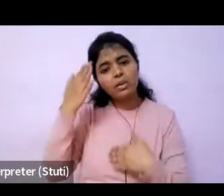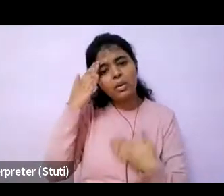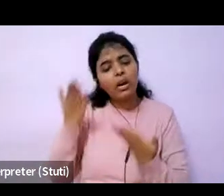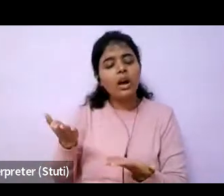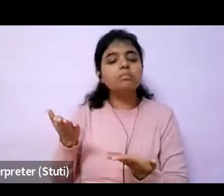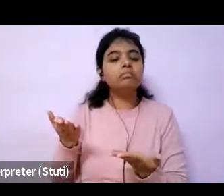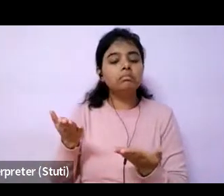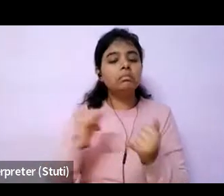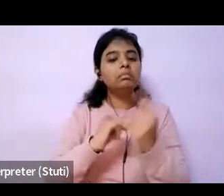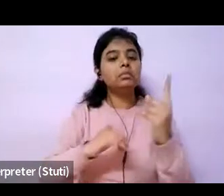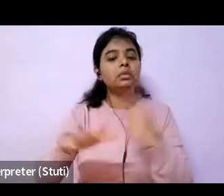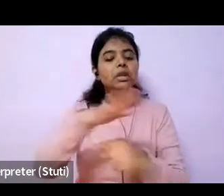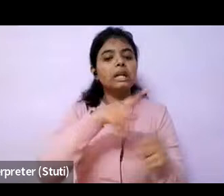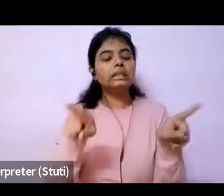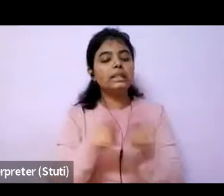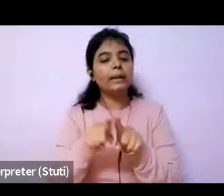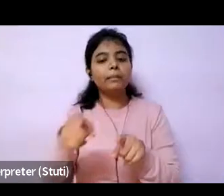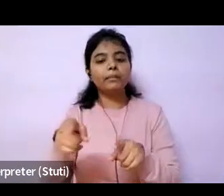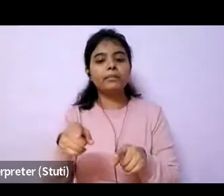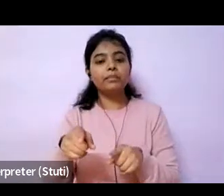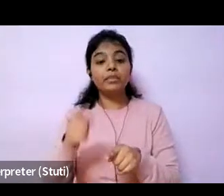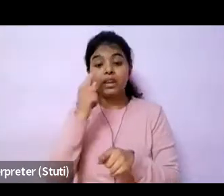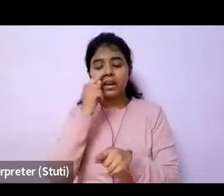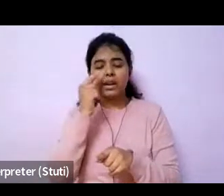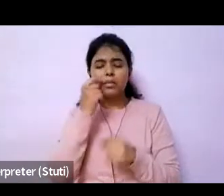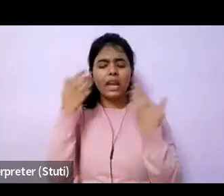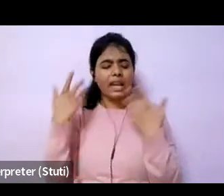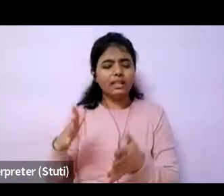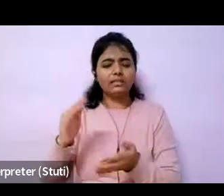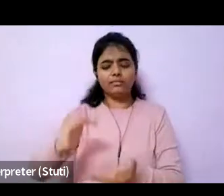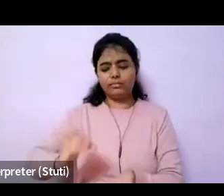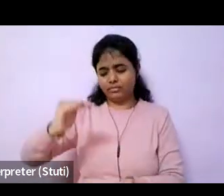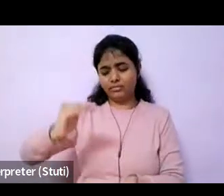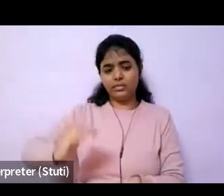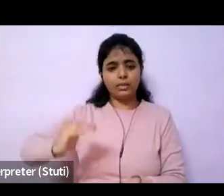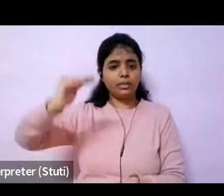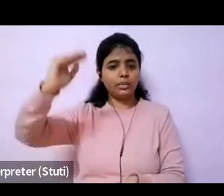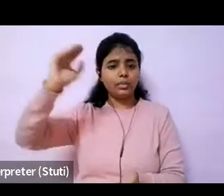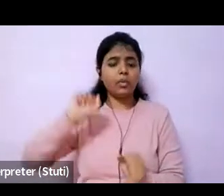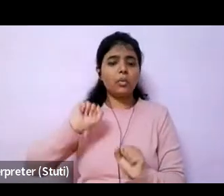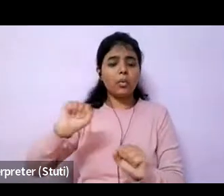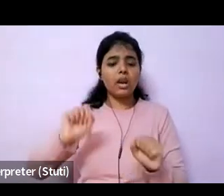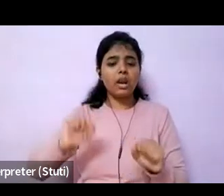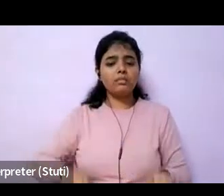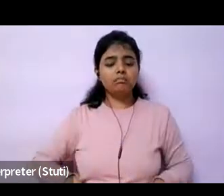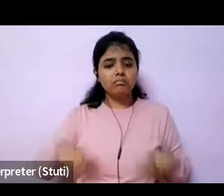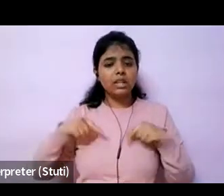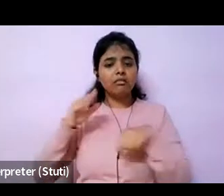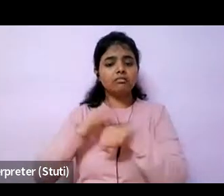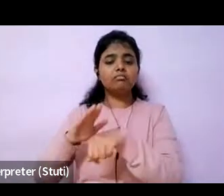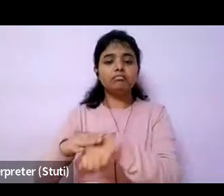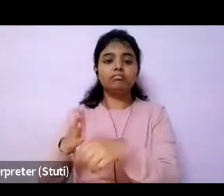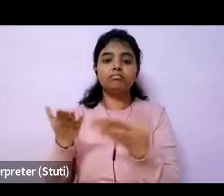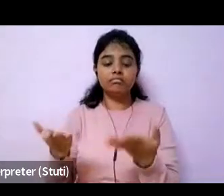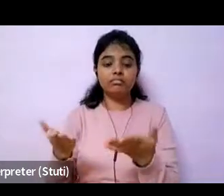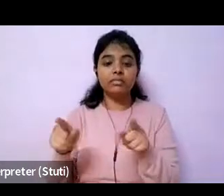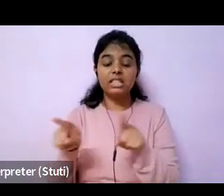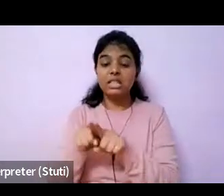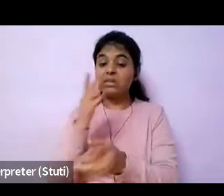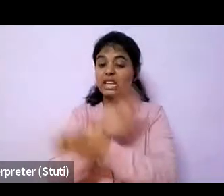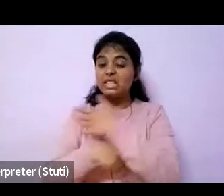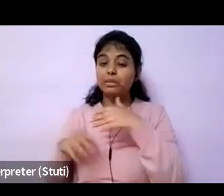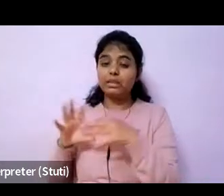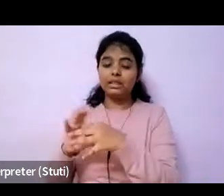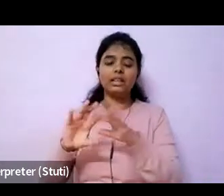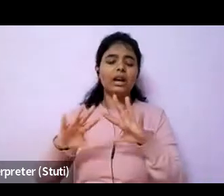structures? How do you think he or she grows up with one's own assertions within through all